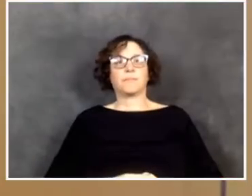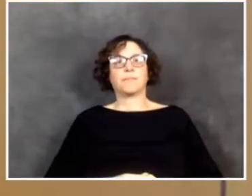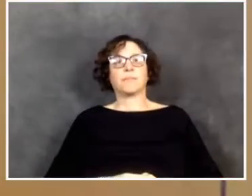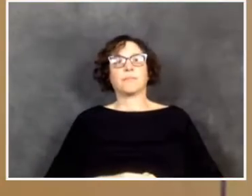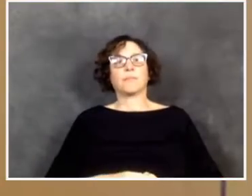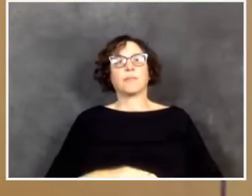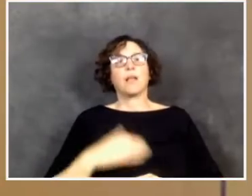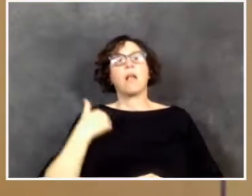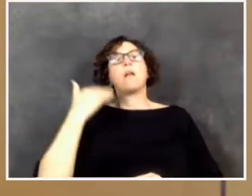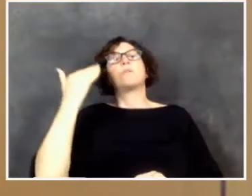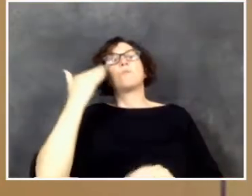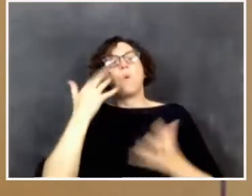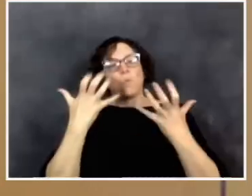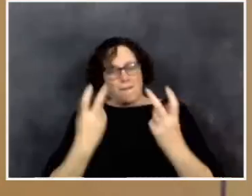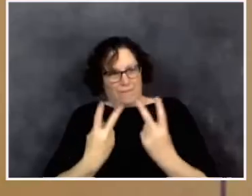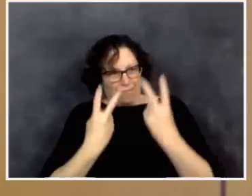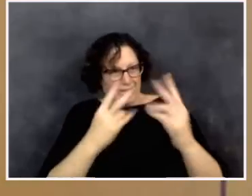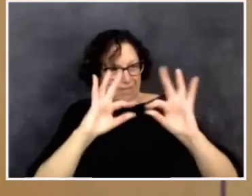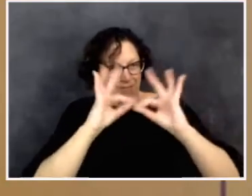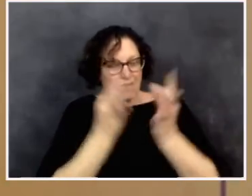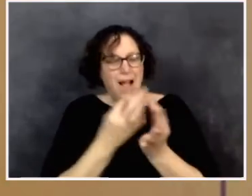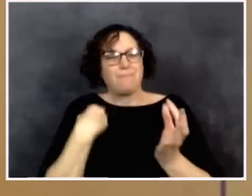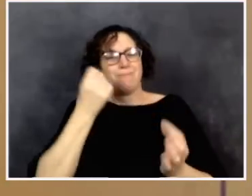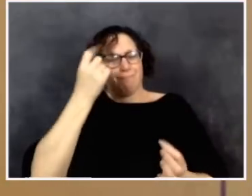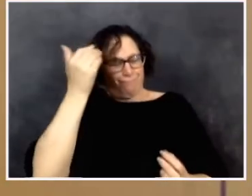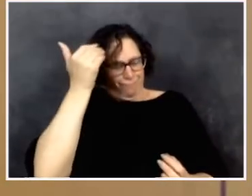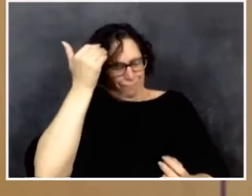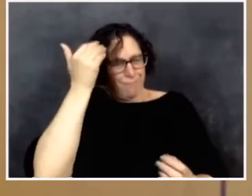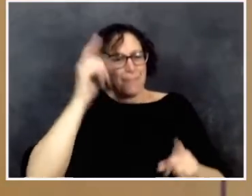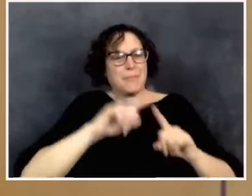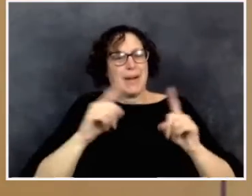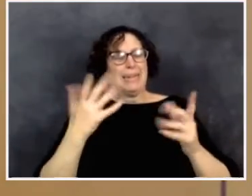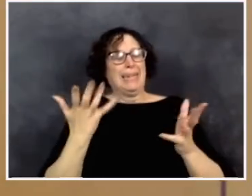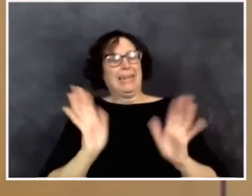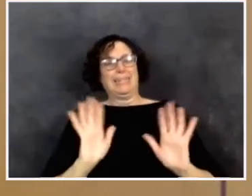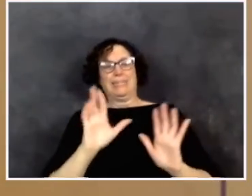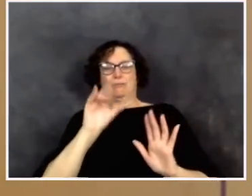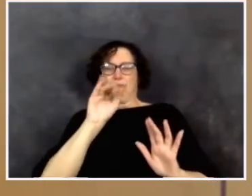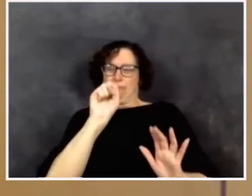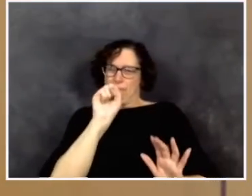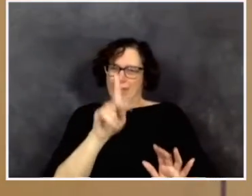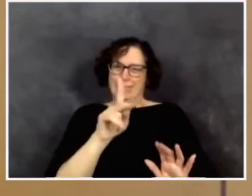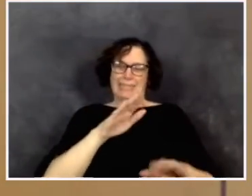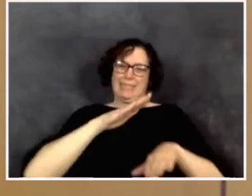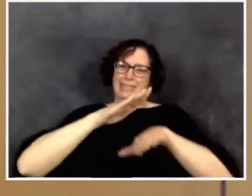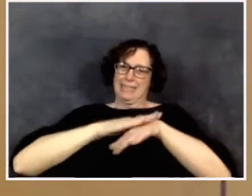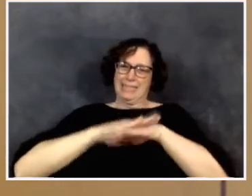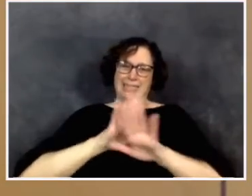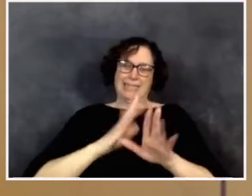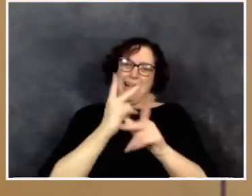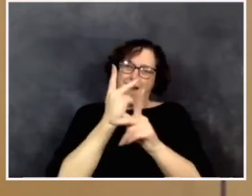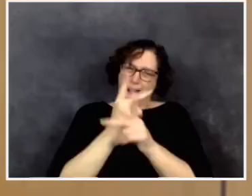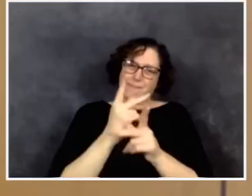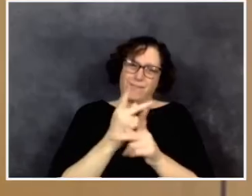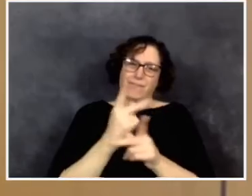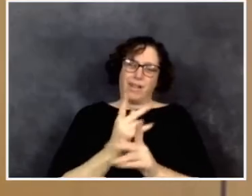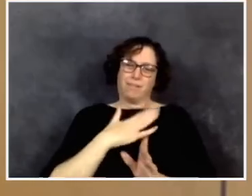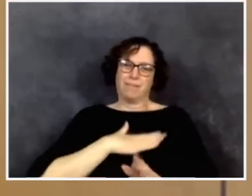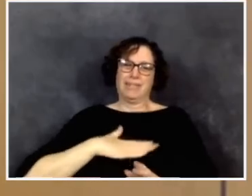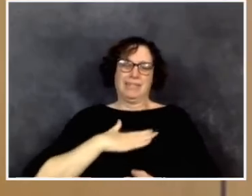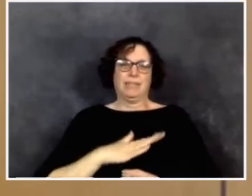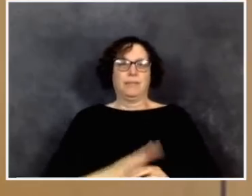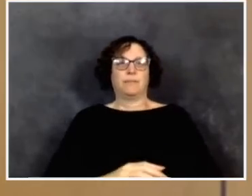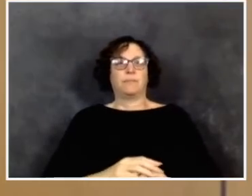one another in person, I would be very diligent about ensuring, again, that I